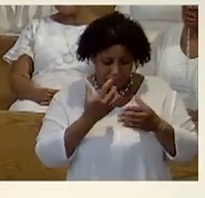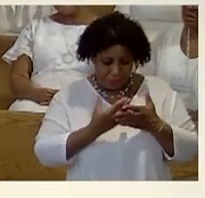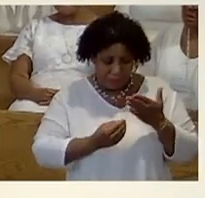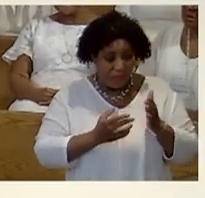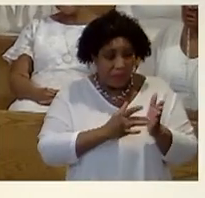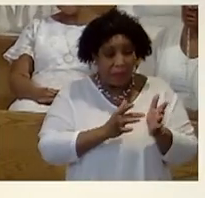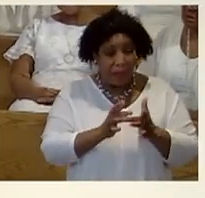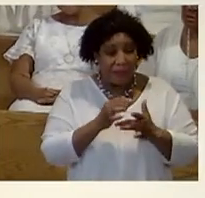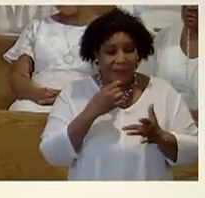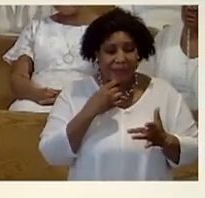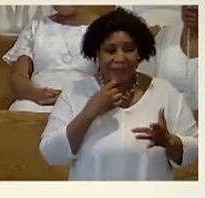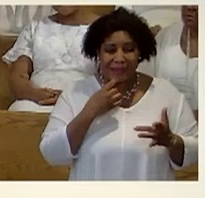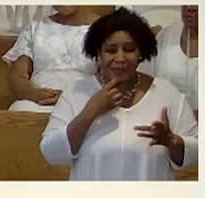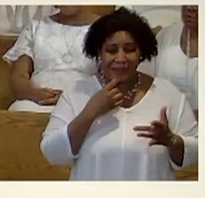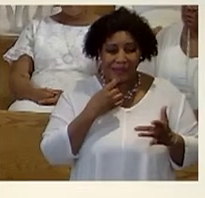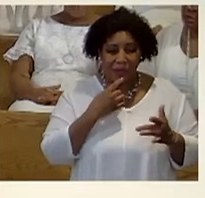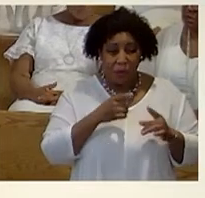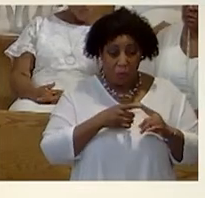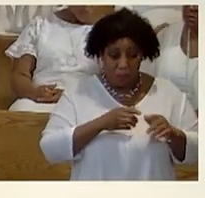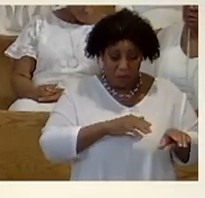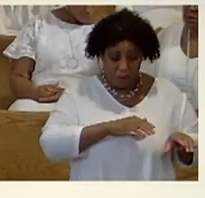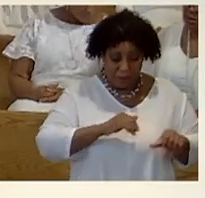Bible says, absent of this life,